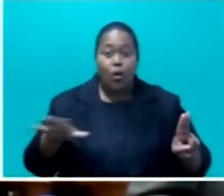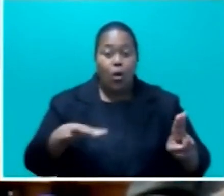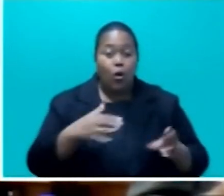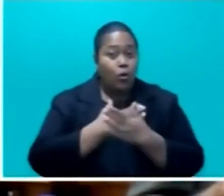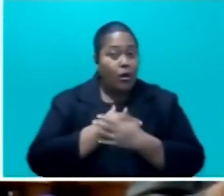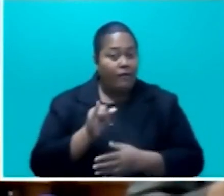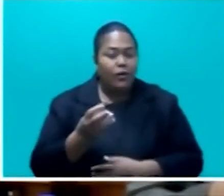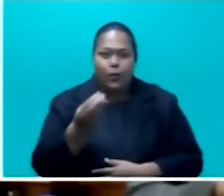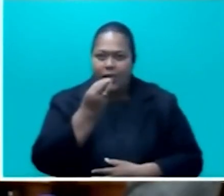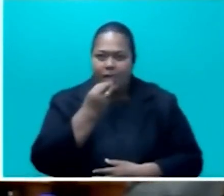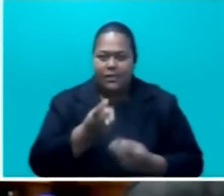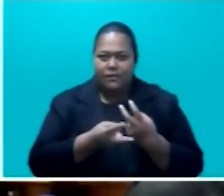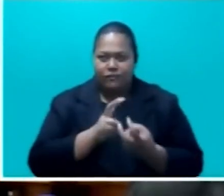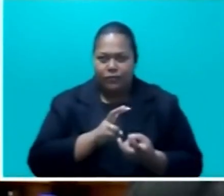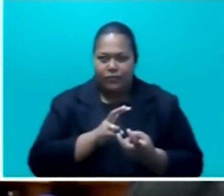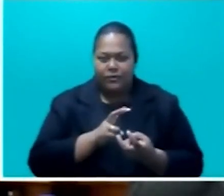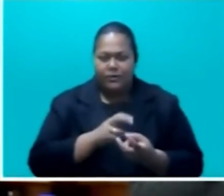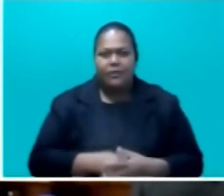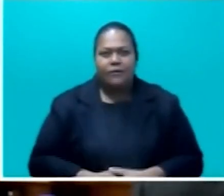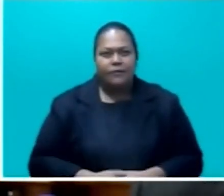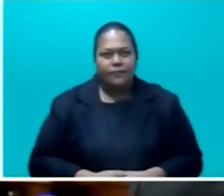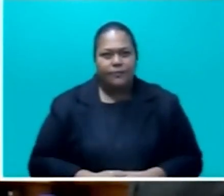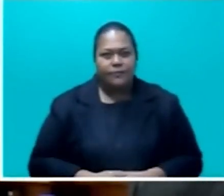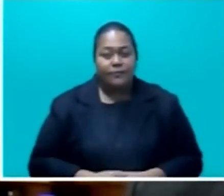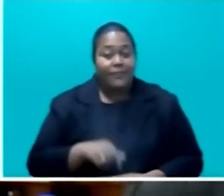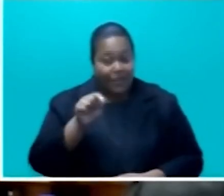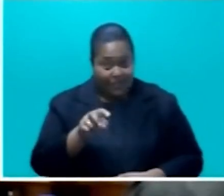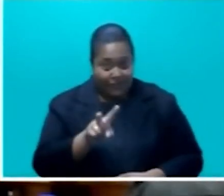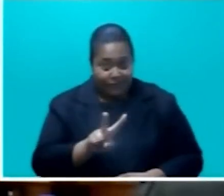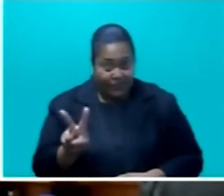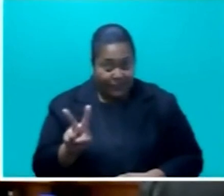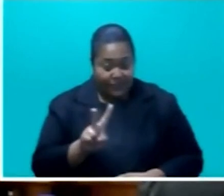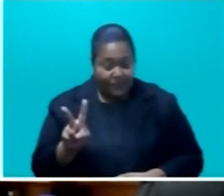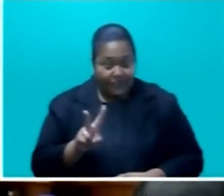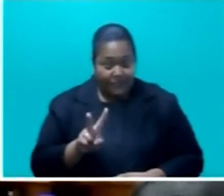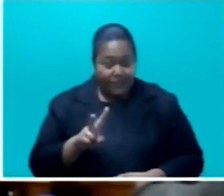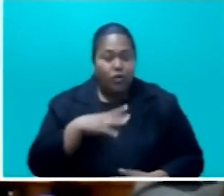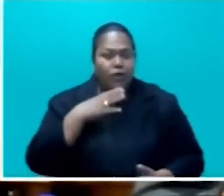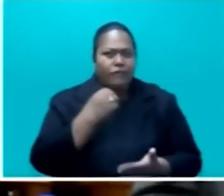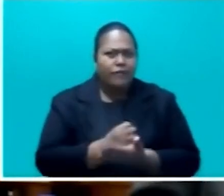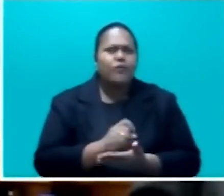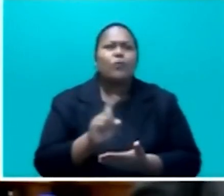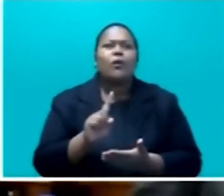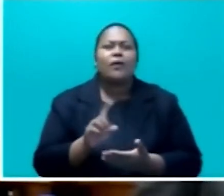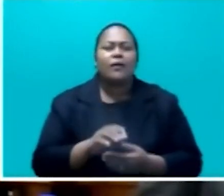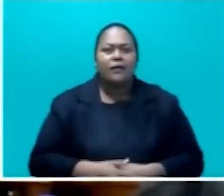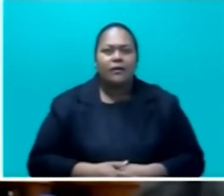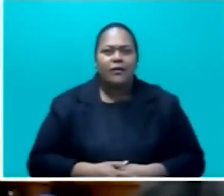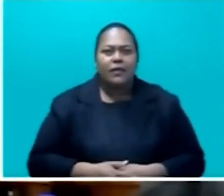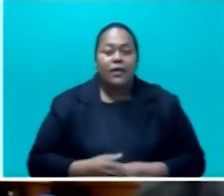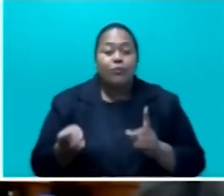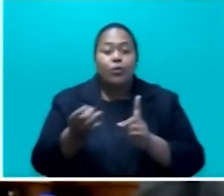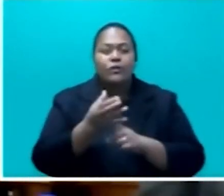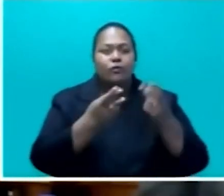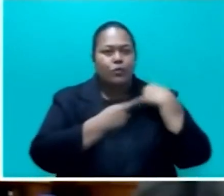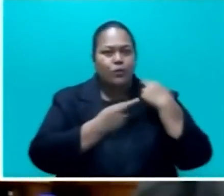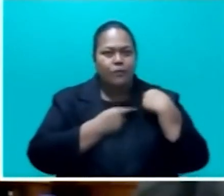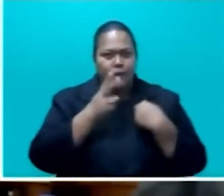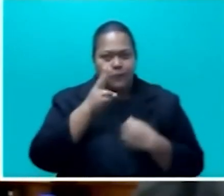Responsible Authority Regulation 2019. My concluding remarks, Mr. Speaker, sir. In the book of Proverbs, it's